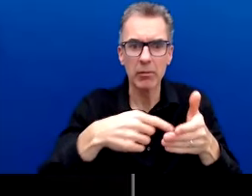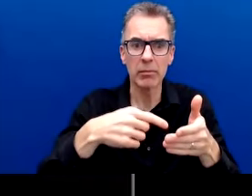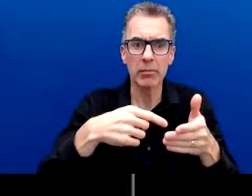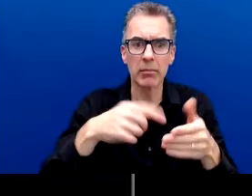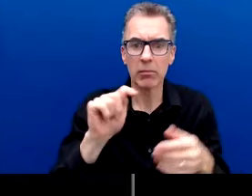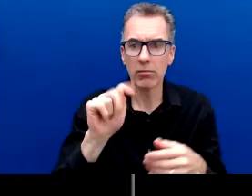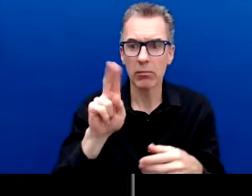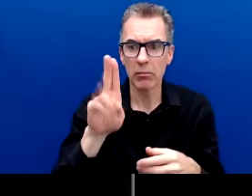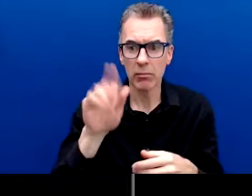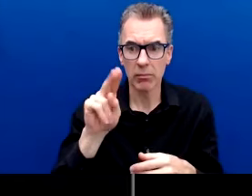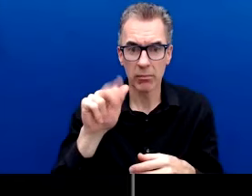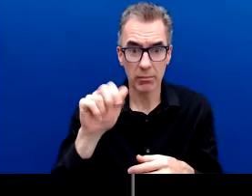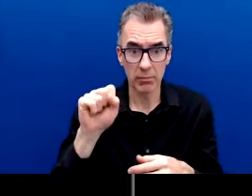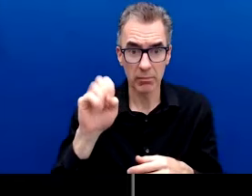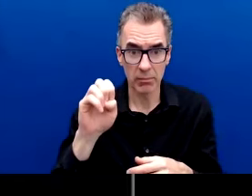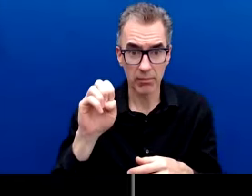turbinates,